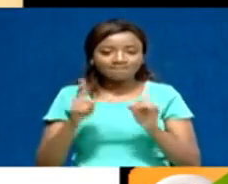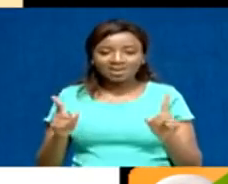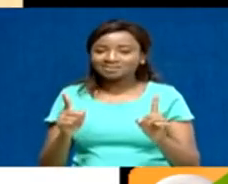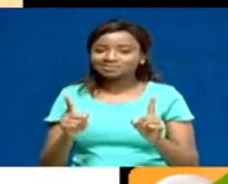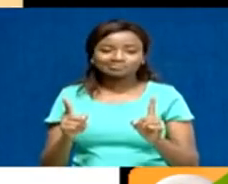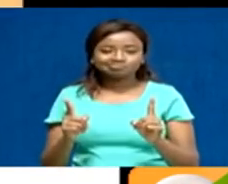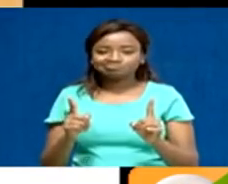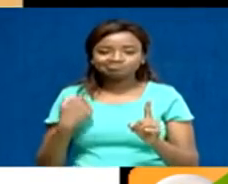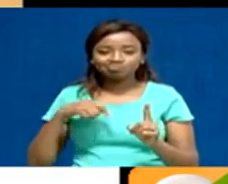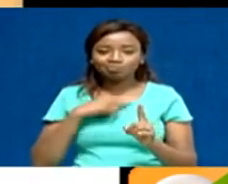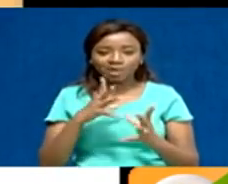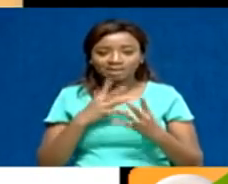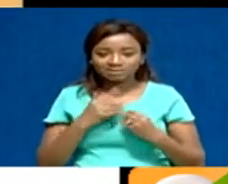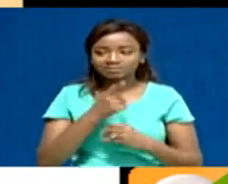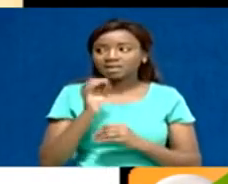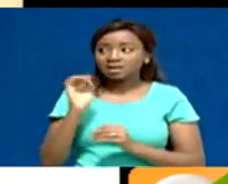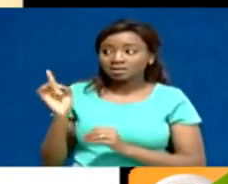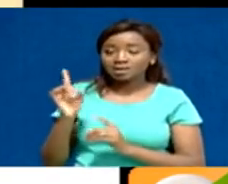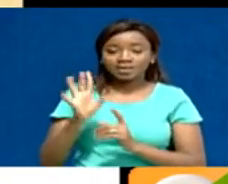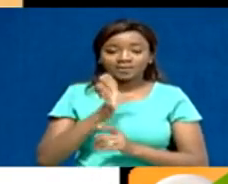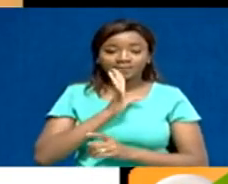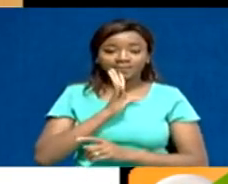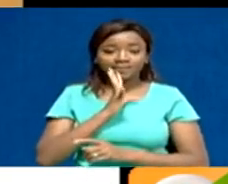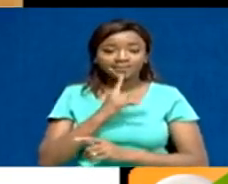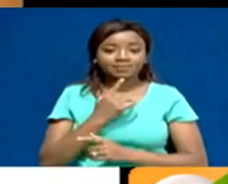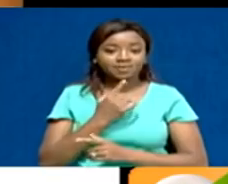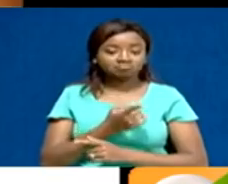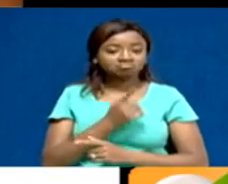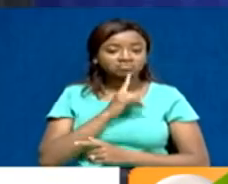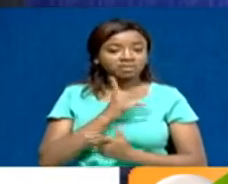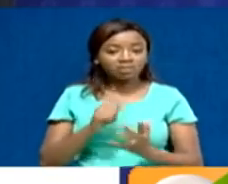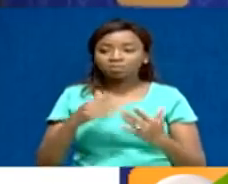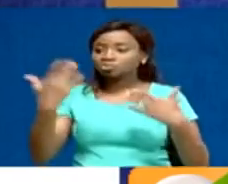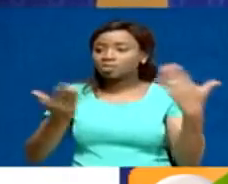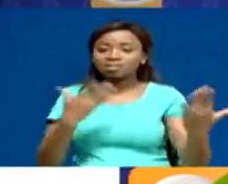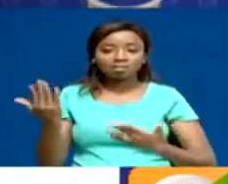Moscow. Speaking in Russian, in a video message on Sunday, Zelensky left the door